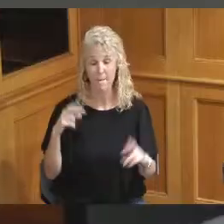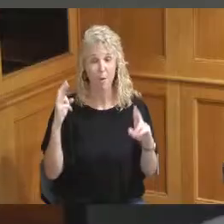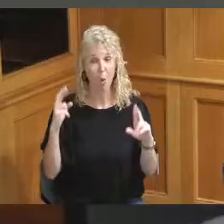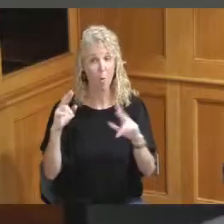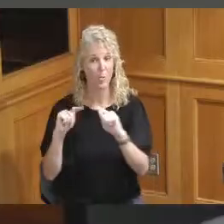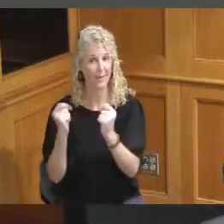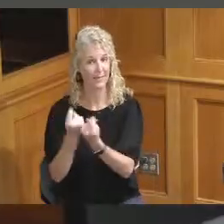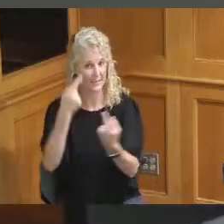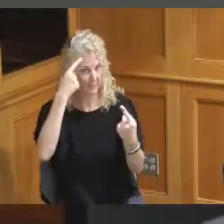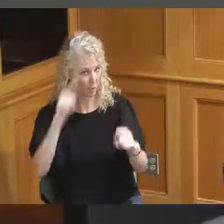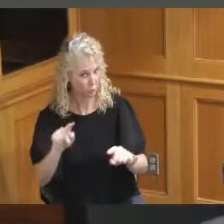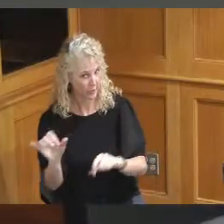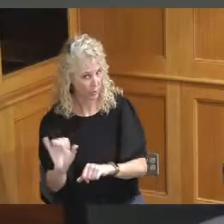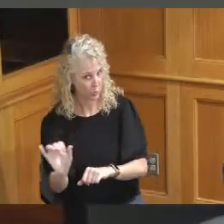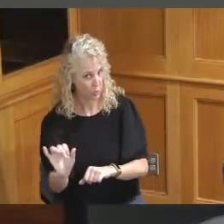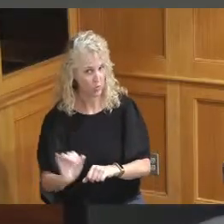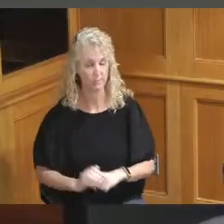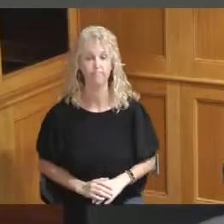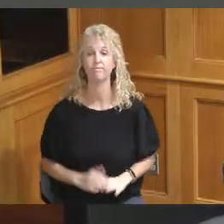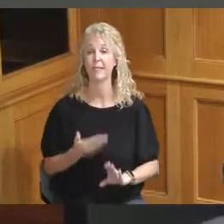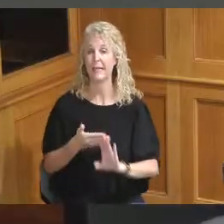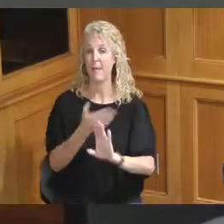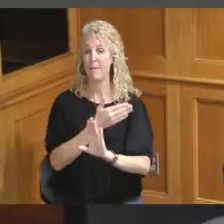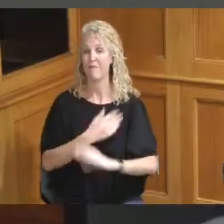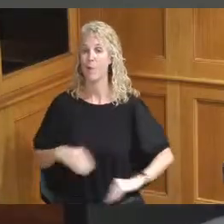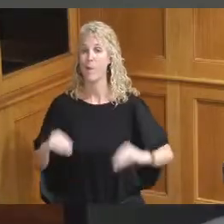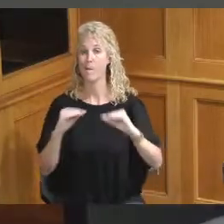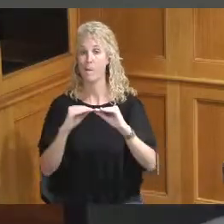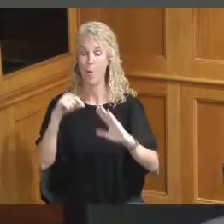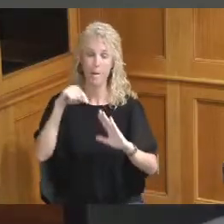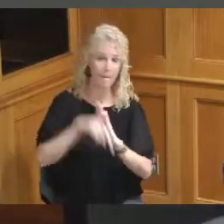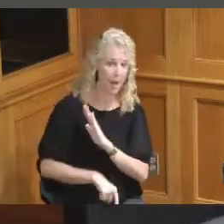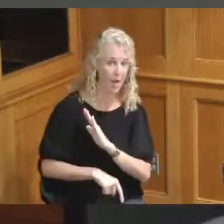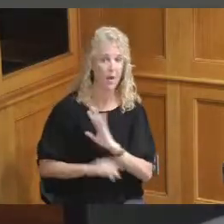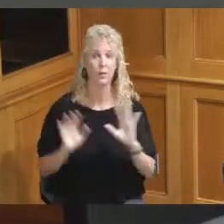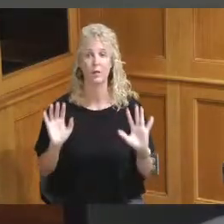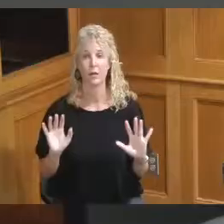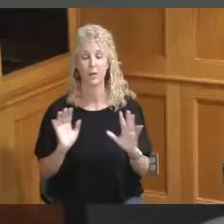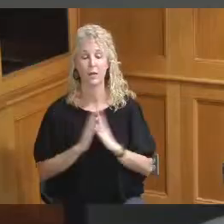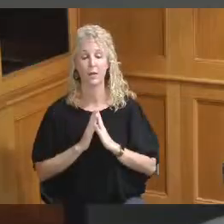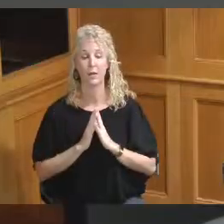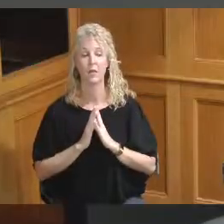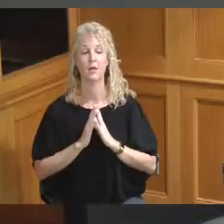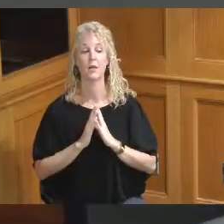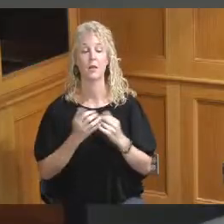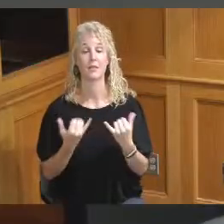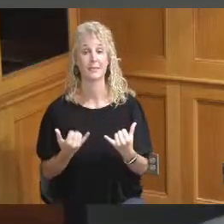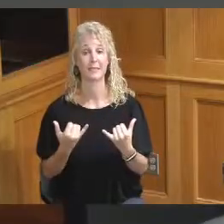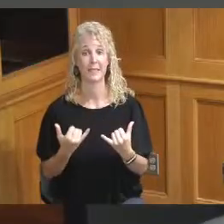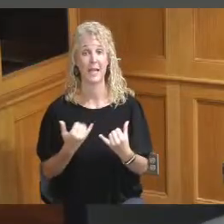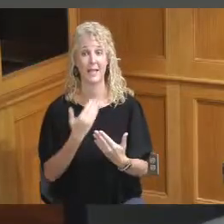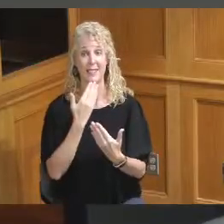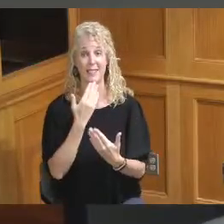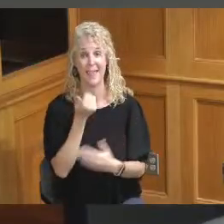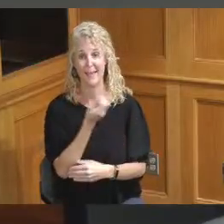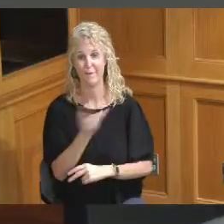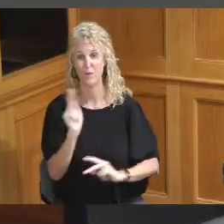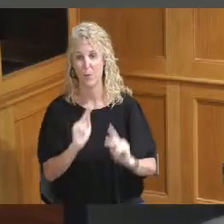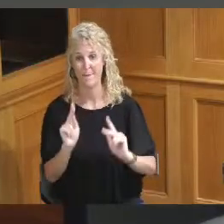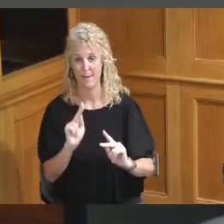would concur with that. Before I go any further and introduce our guests today, I want to thank a few